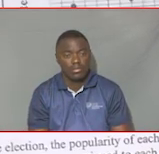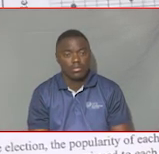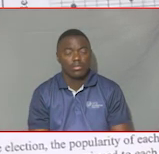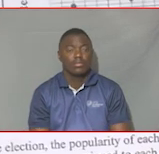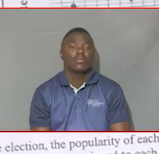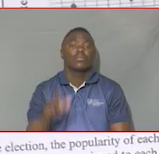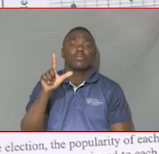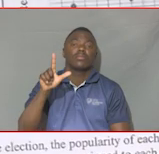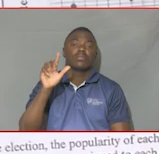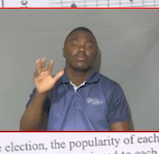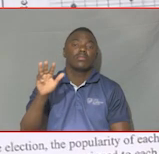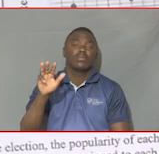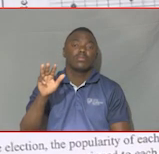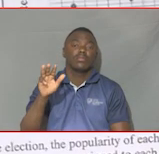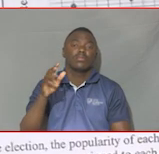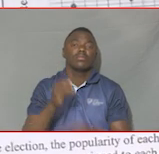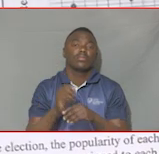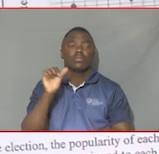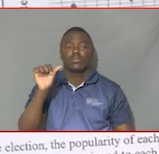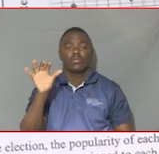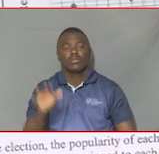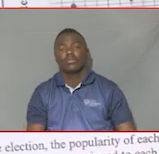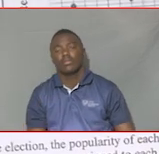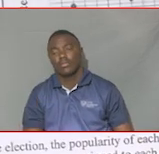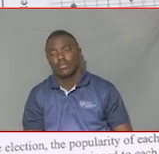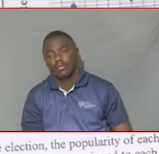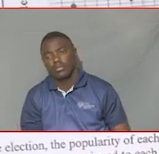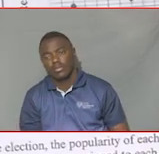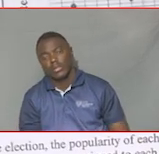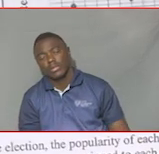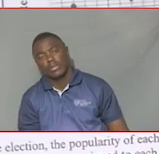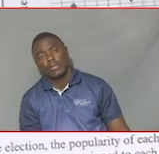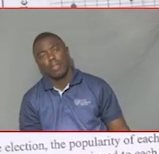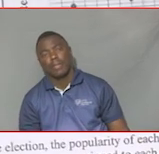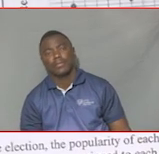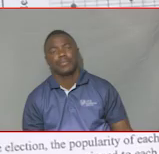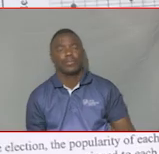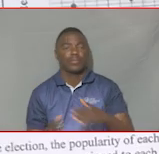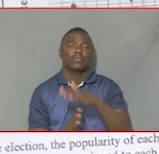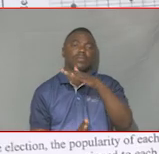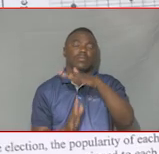79, and 65. Right, people, then you must go to the top.